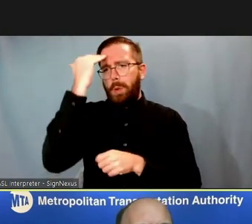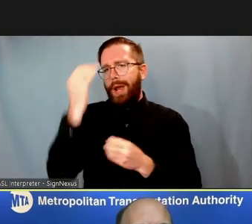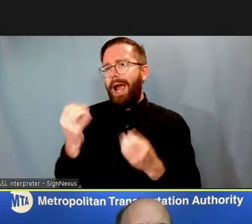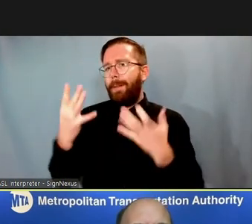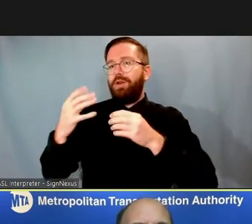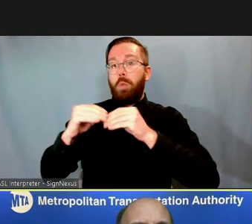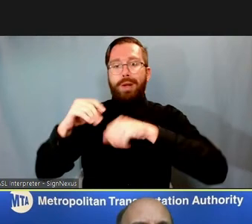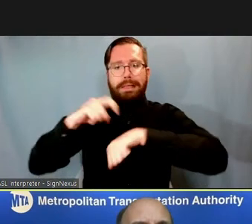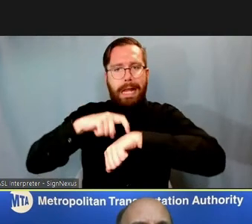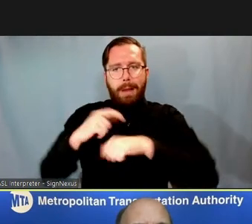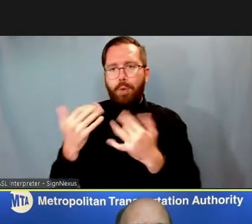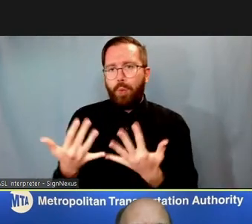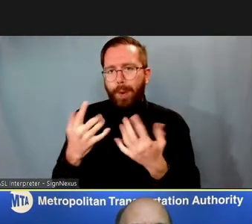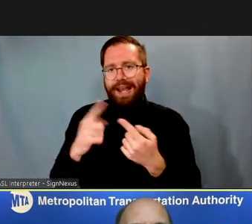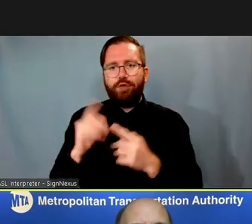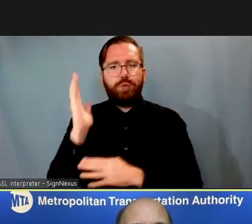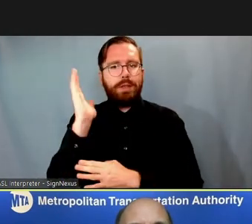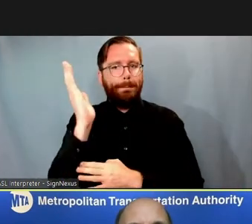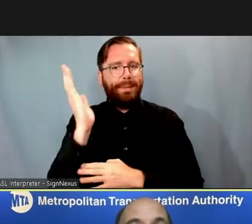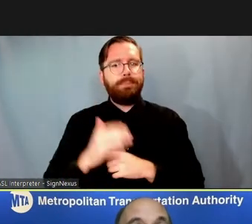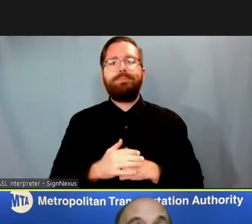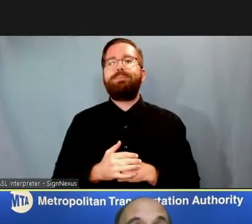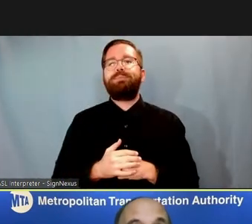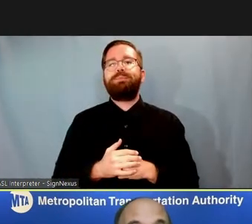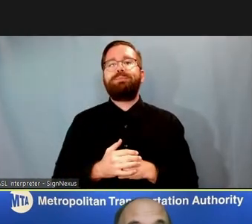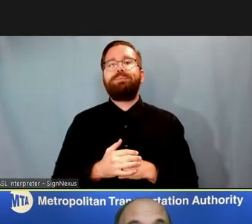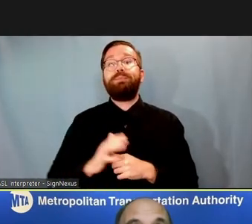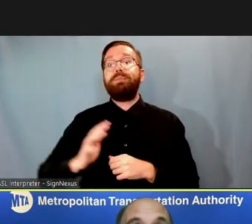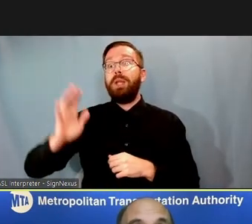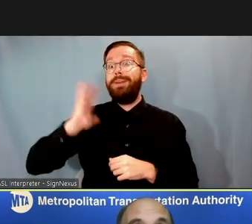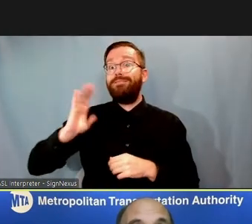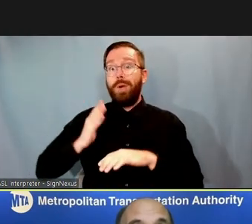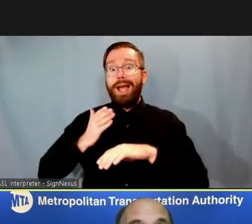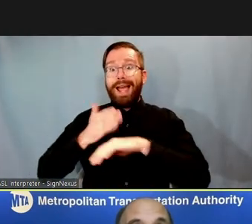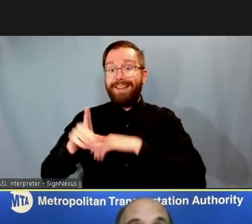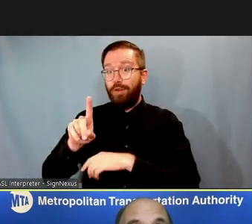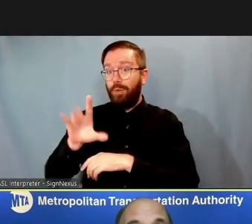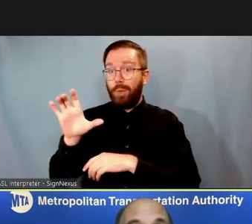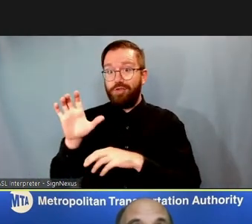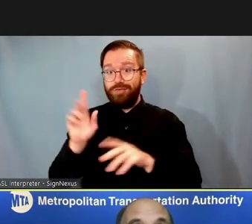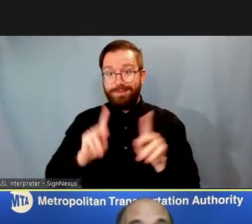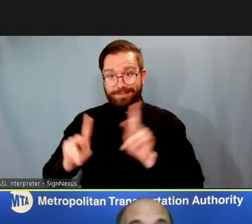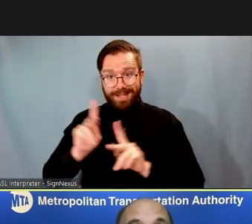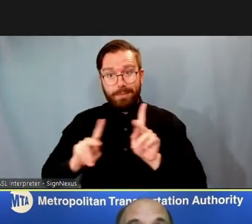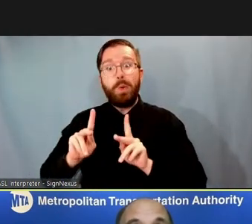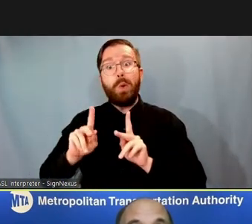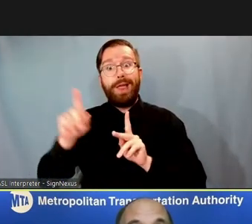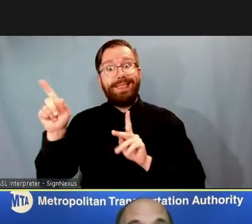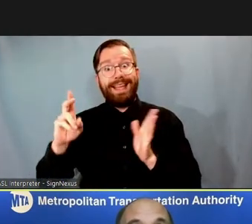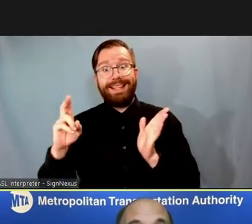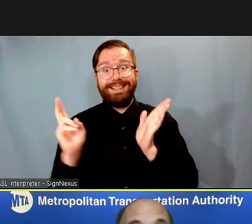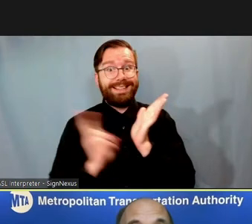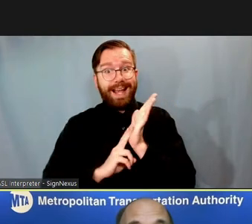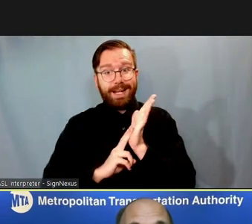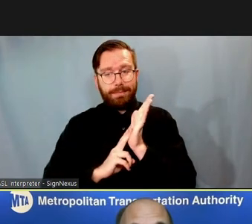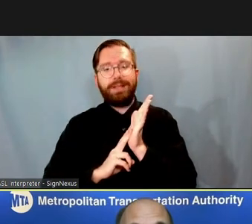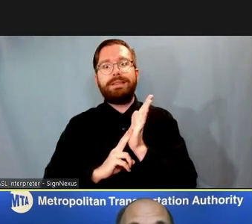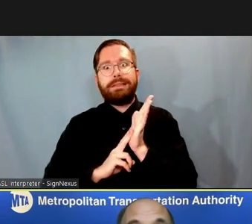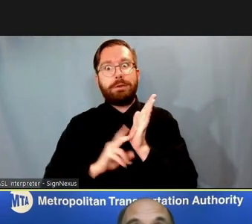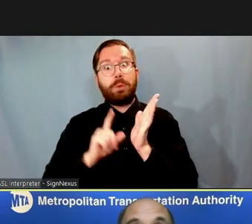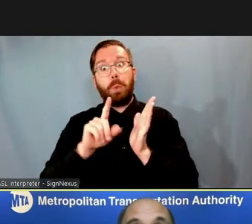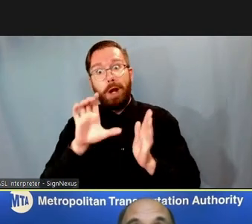contacted all those who signed up after the 100th person to let them know about the options to transfer their sign up to another